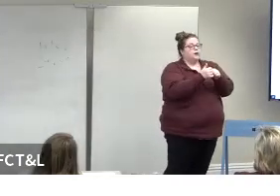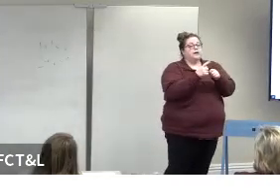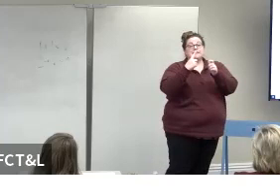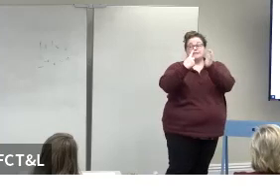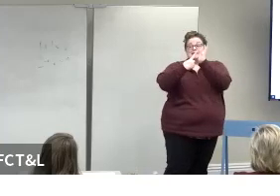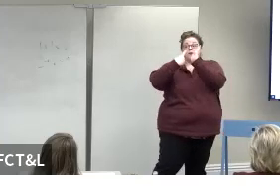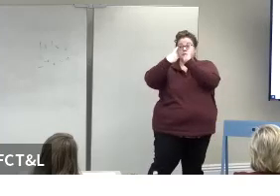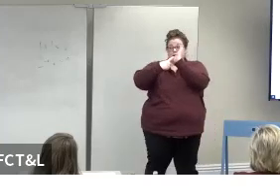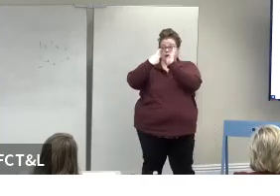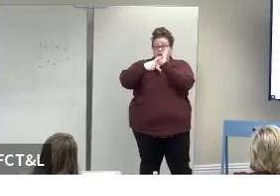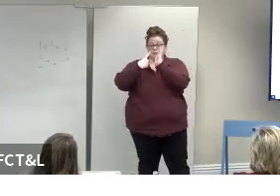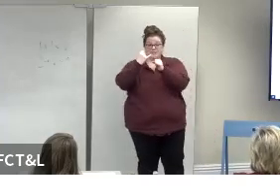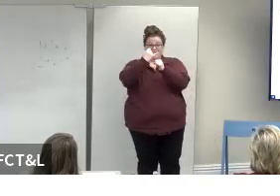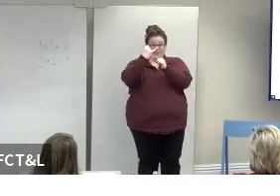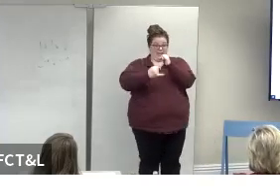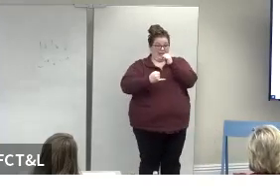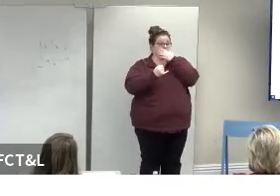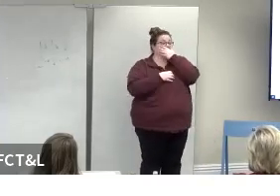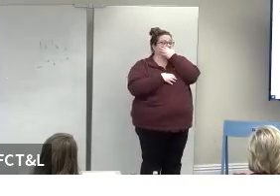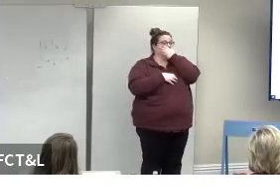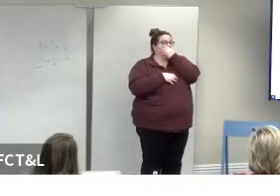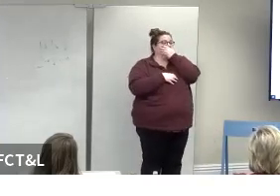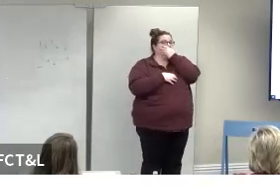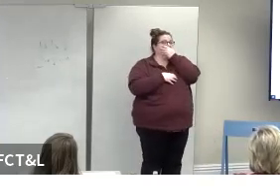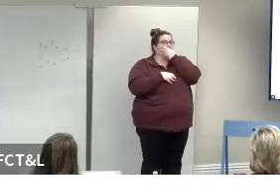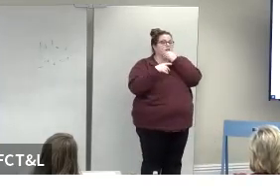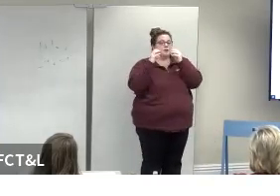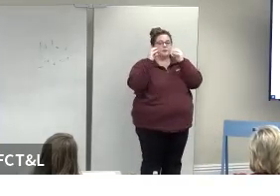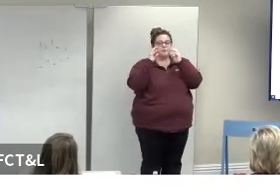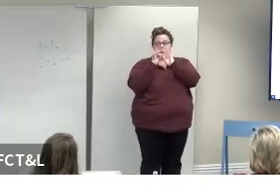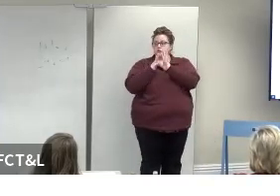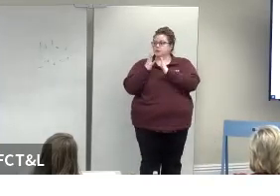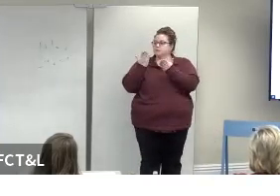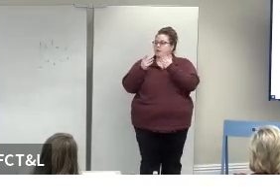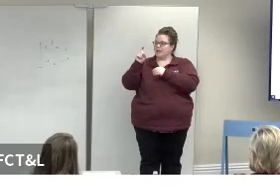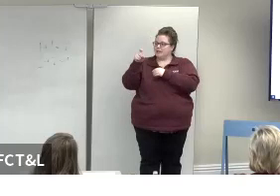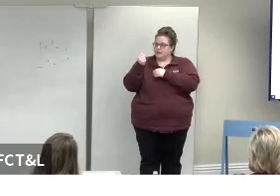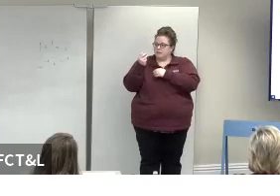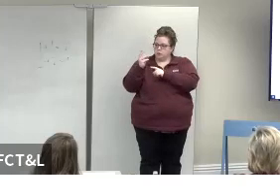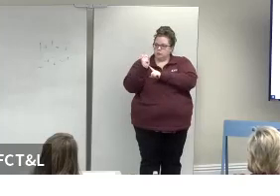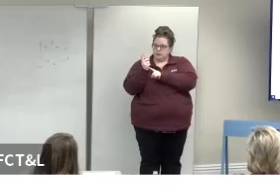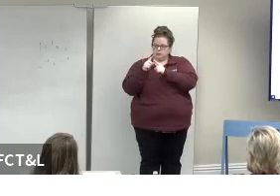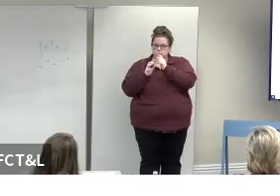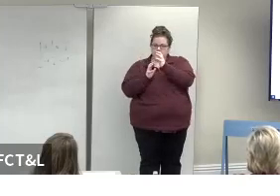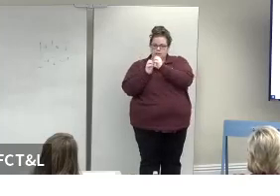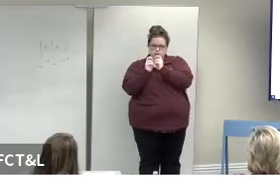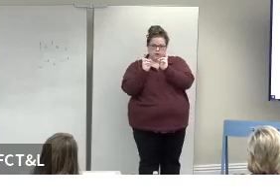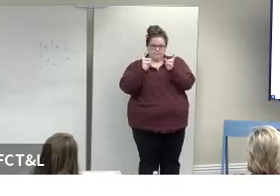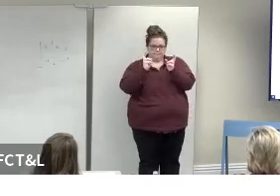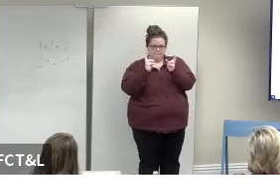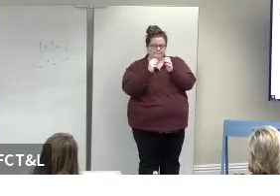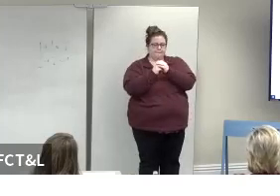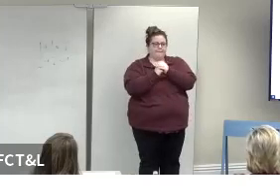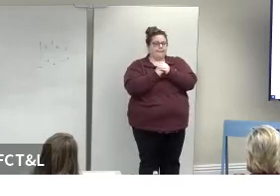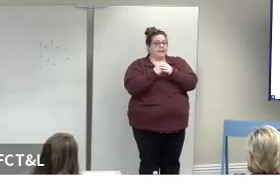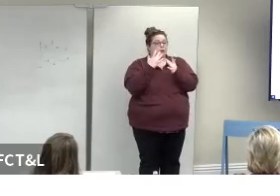And I promise they will catch up. Now, occasionally at the end, interpreters may need just a few minutes